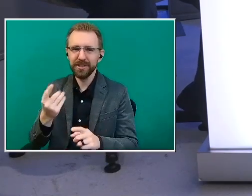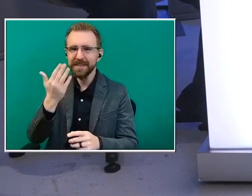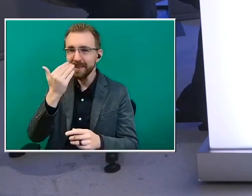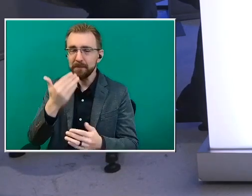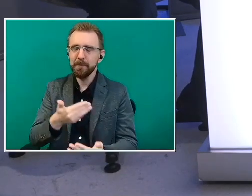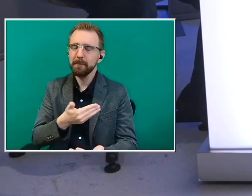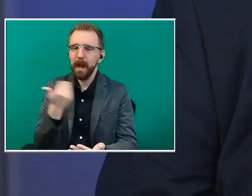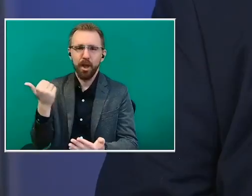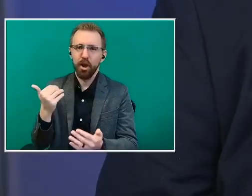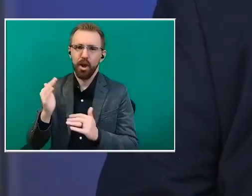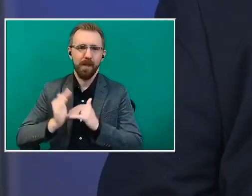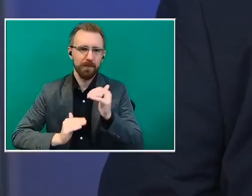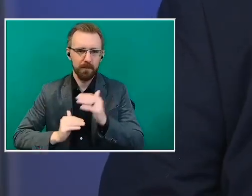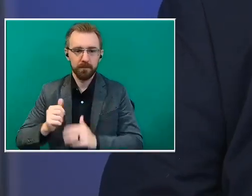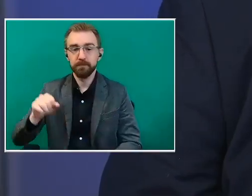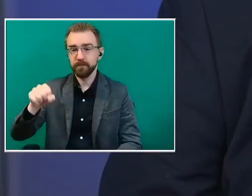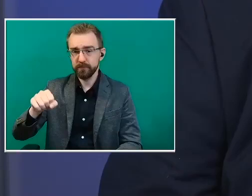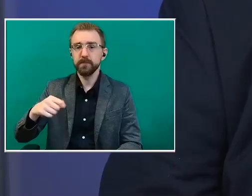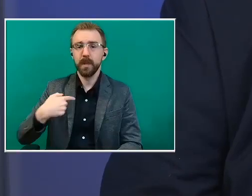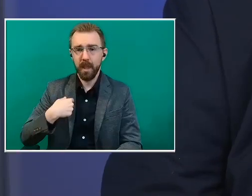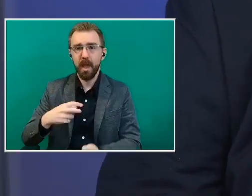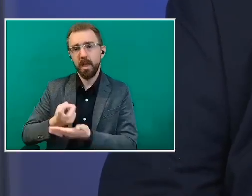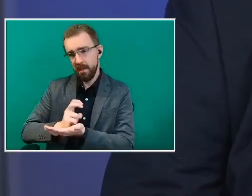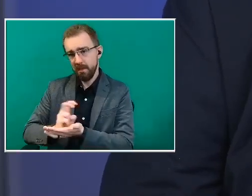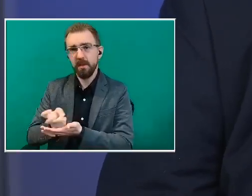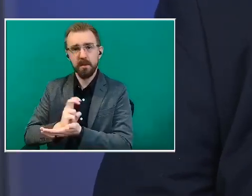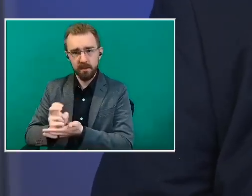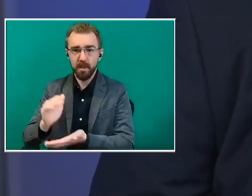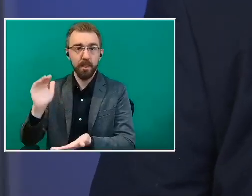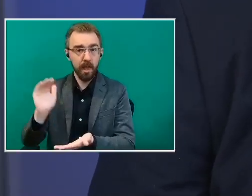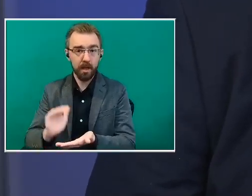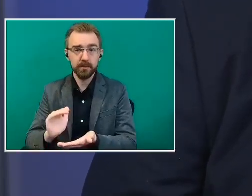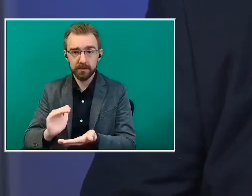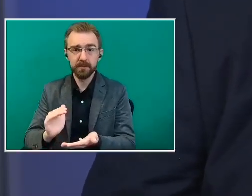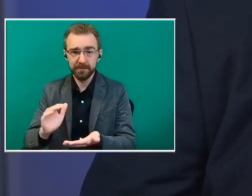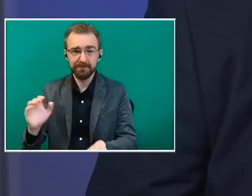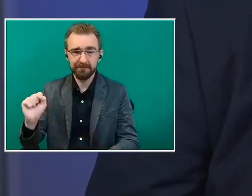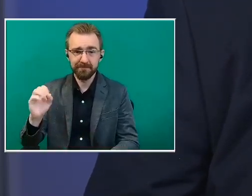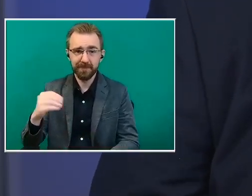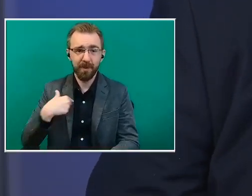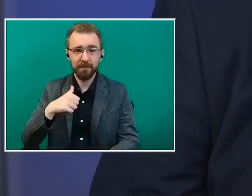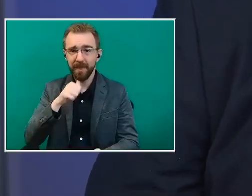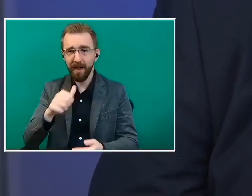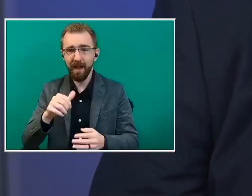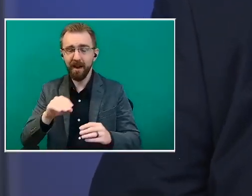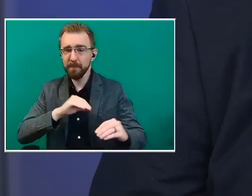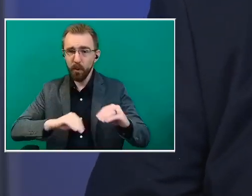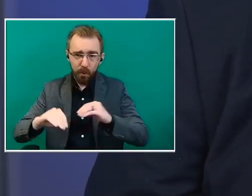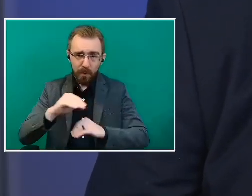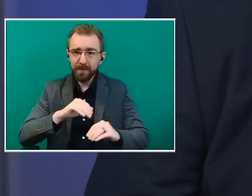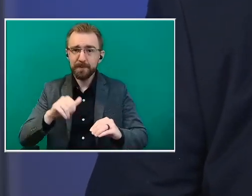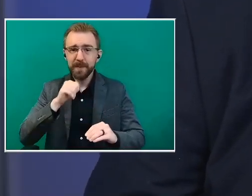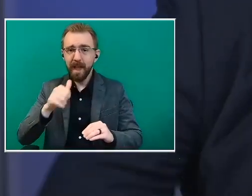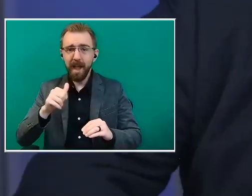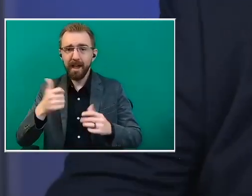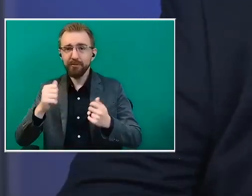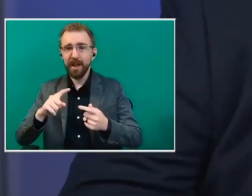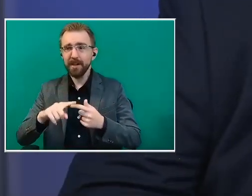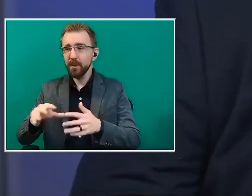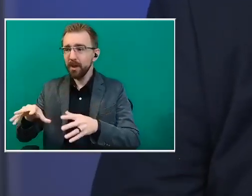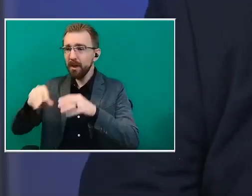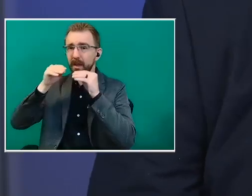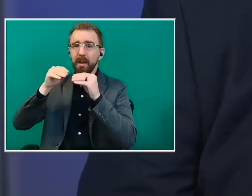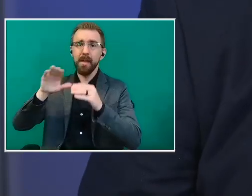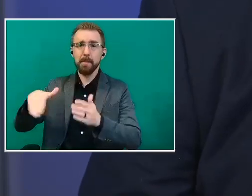Yes, I toss and turn a lot less. So I'm not moving around as a lot, not doing a lot of the aerobatics and, you know, in the middle of the night and